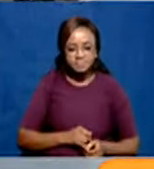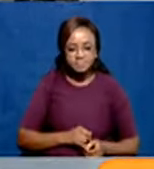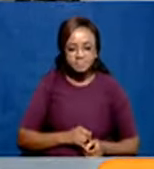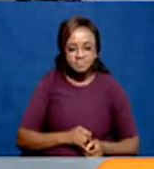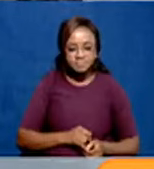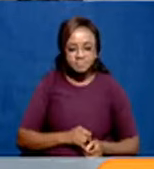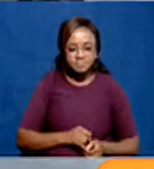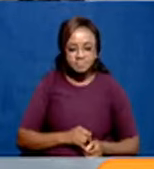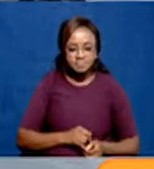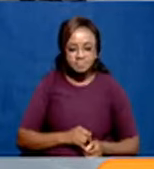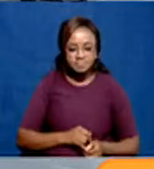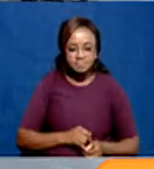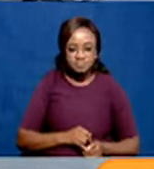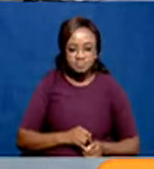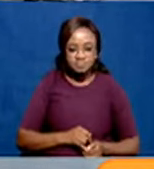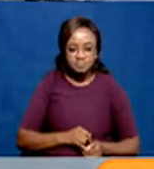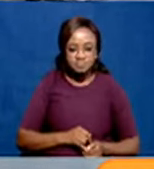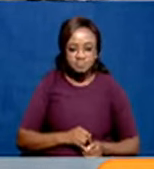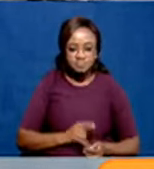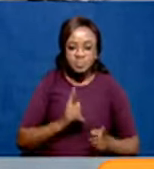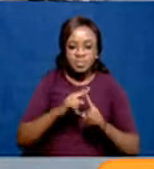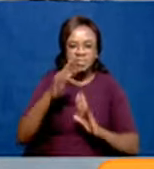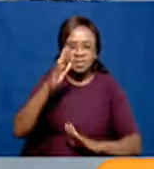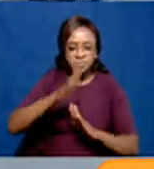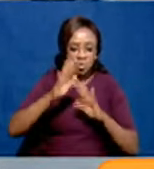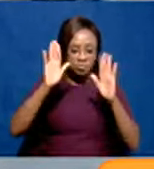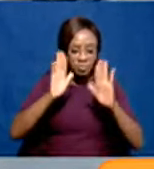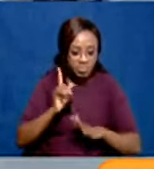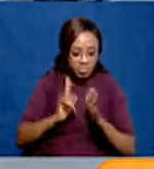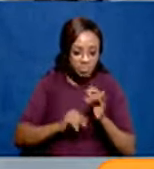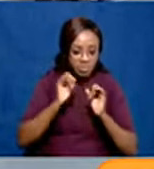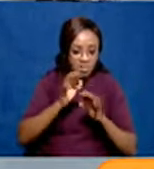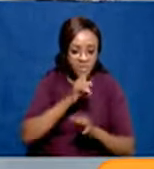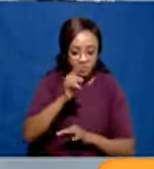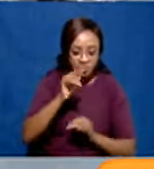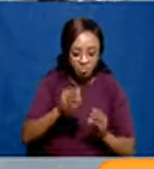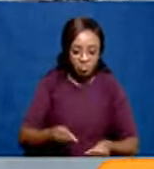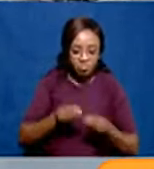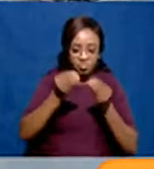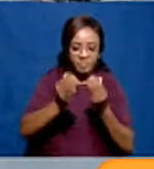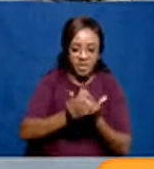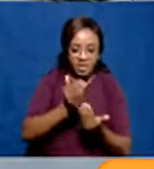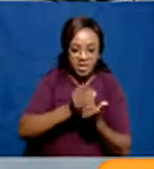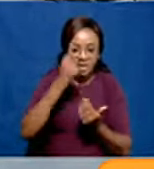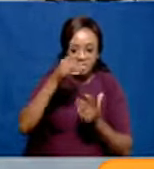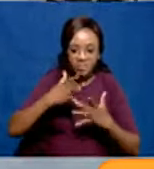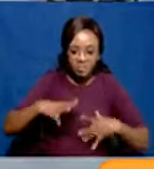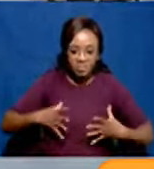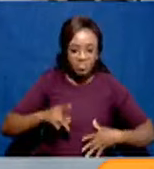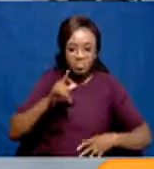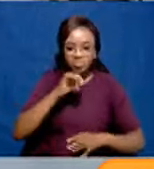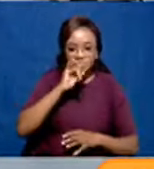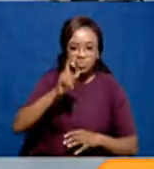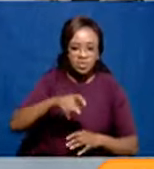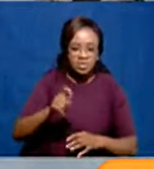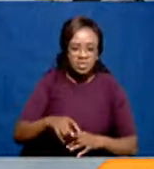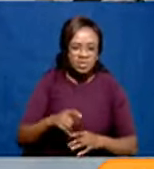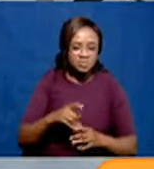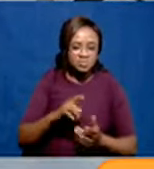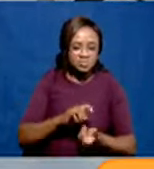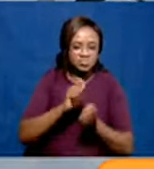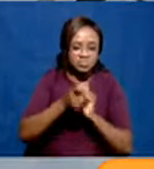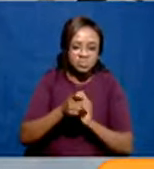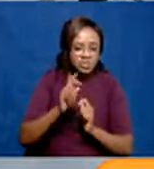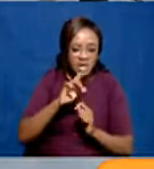Not finished answering your question. You know, what is important here, if you are augmenting care for people, you don't need to take somebody from a cover and downwards. You need to